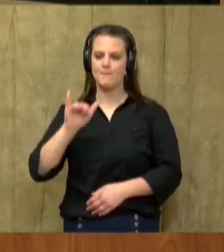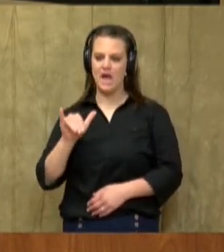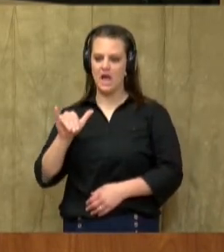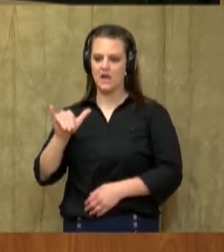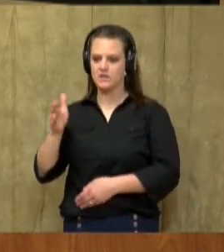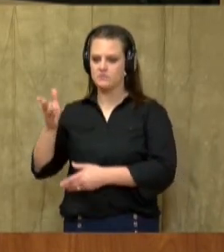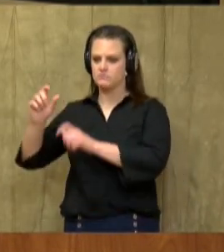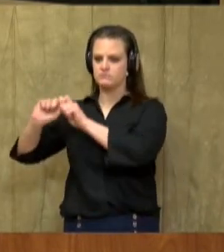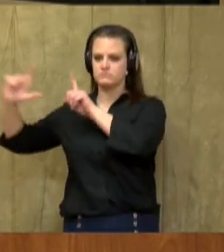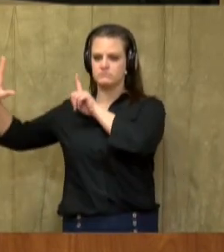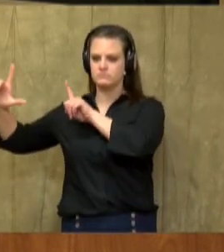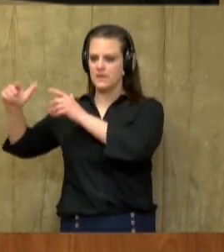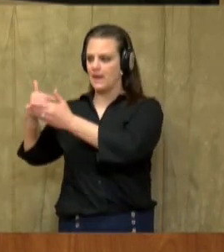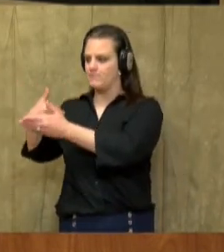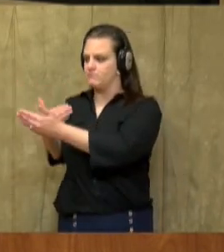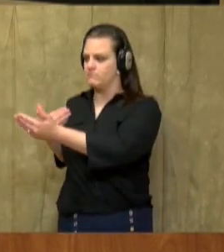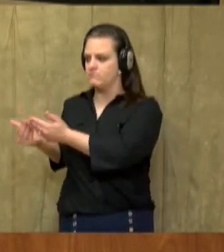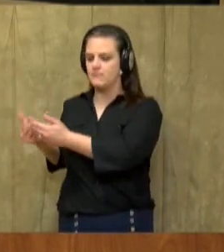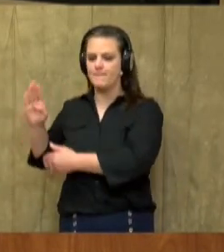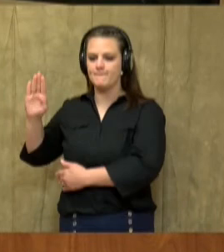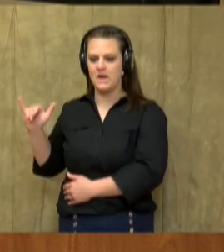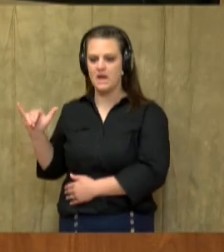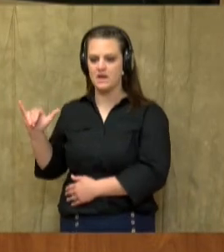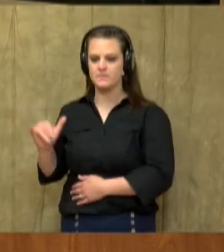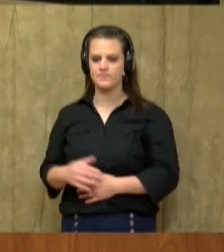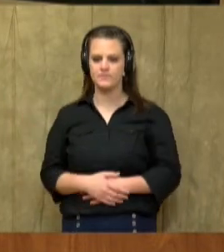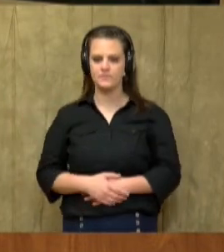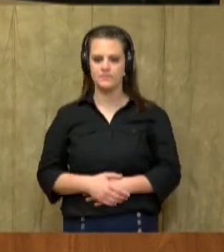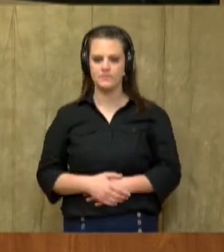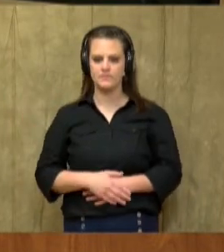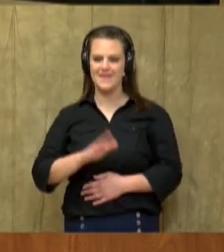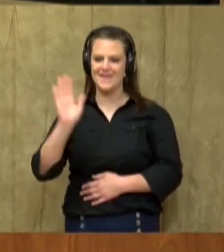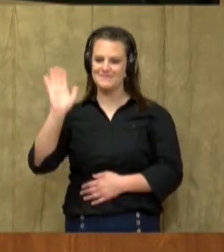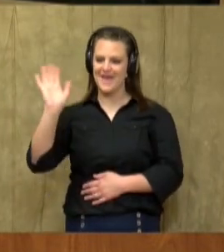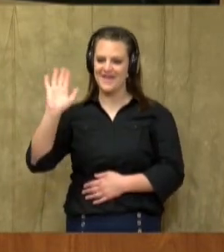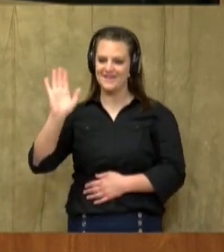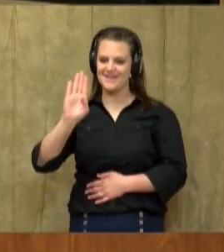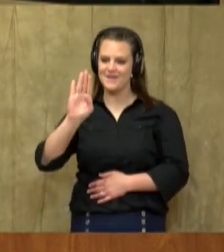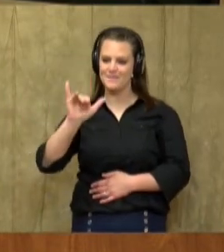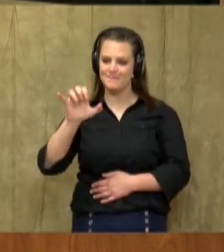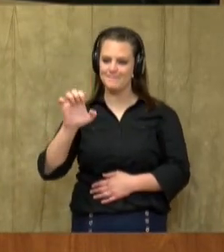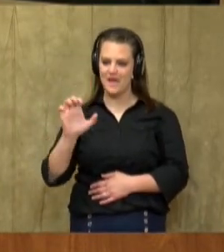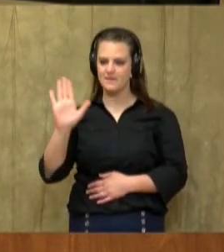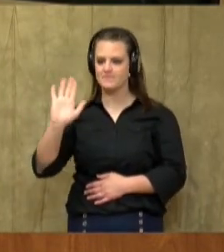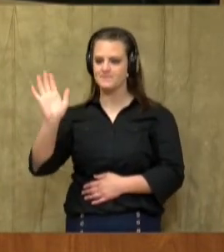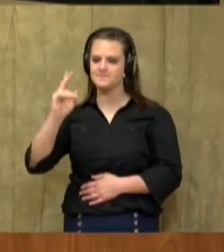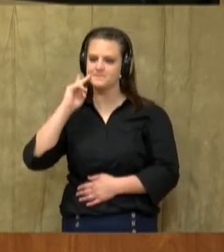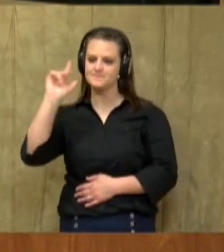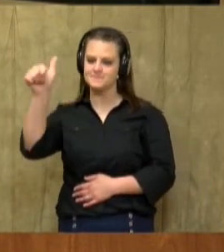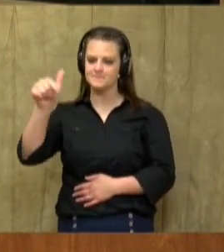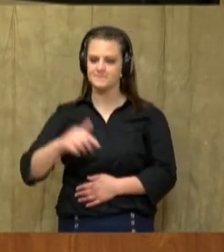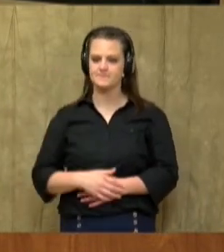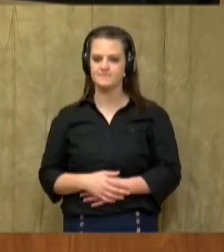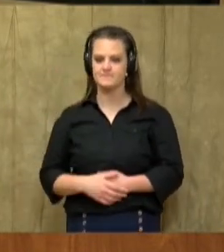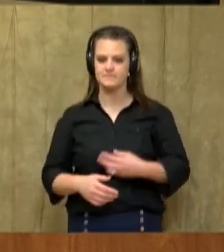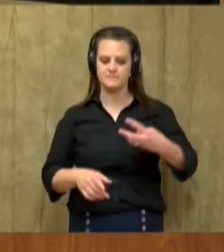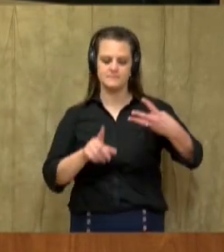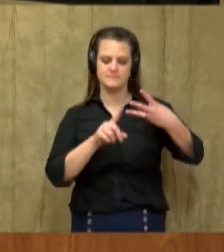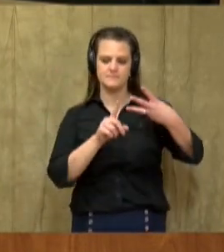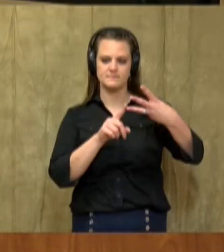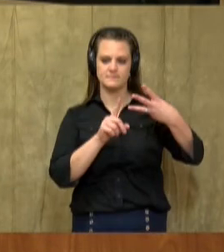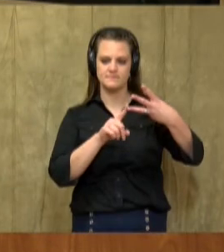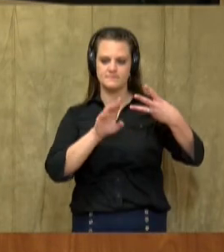monitor. The second by is short for goodbye, see you later. And the